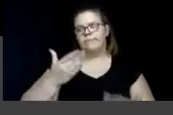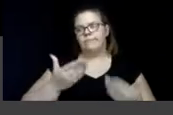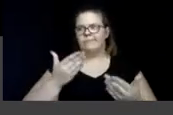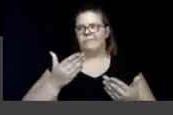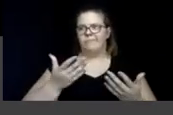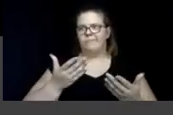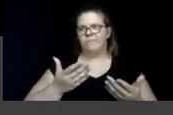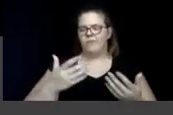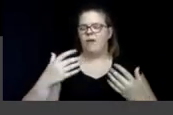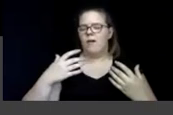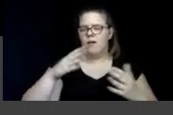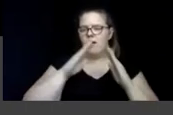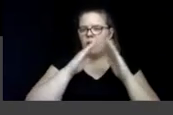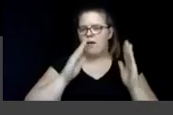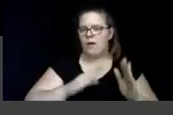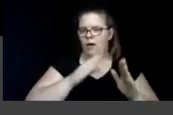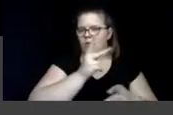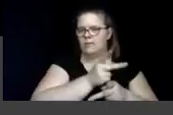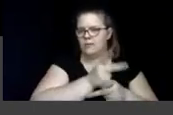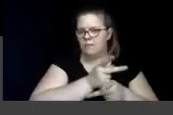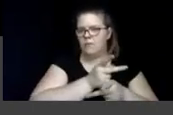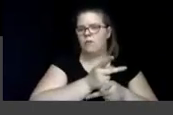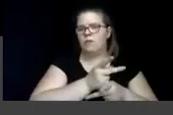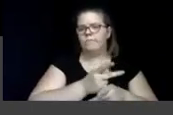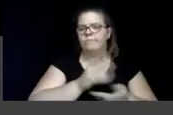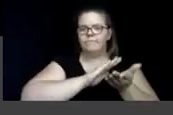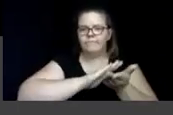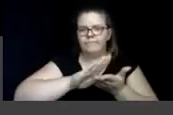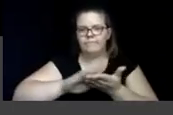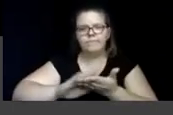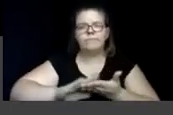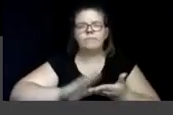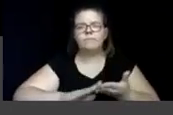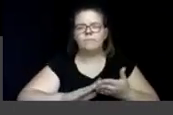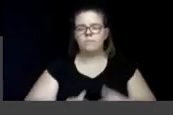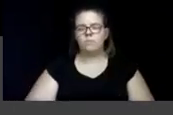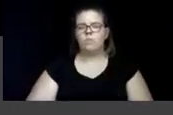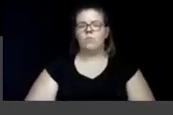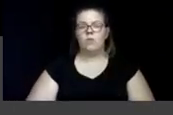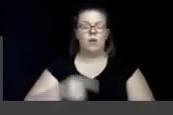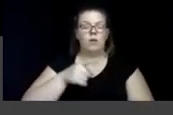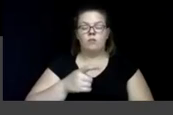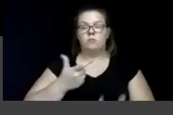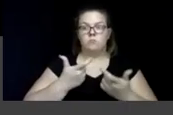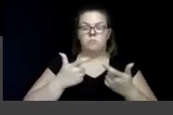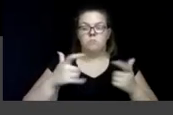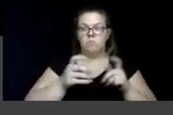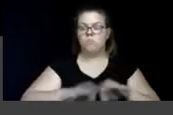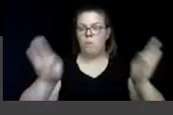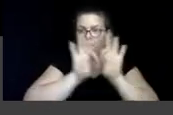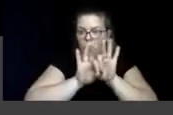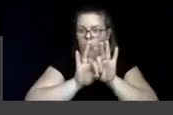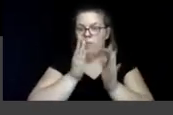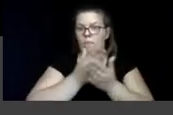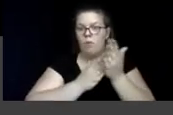be housekeeping. Housekeeping played a huge role in bed turnover and cleaning